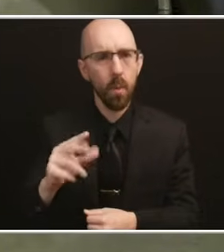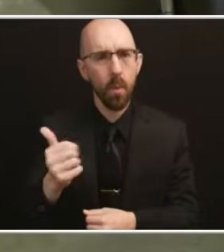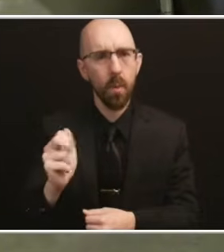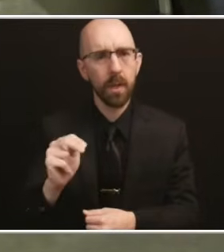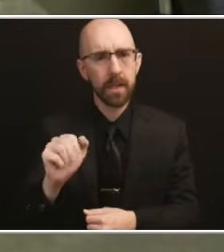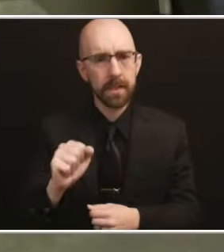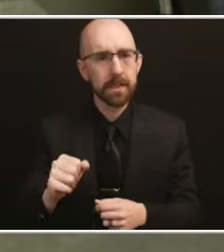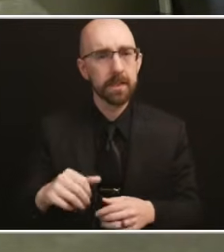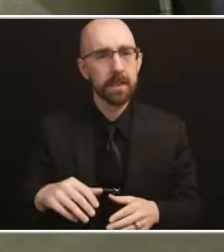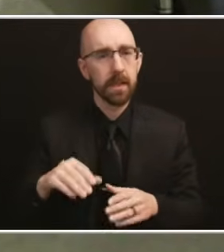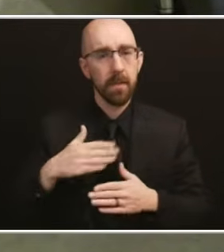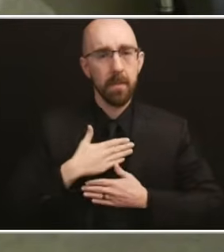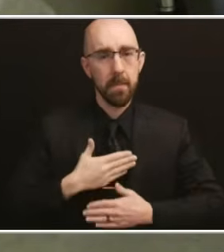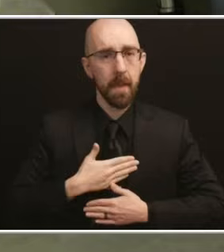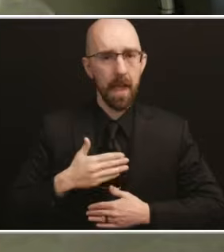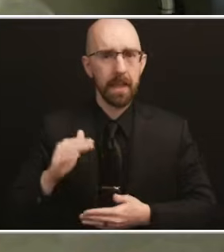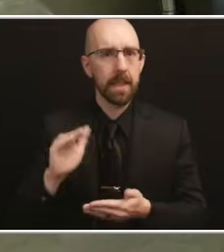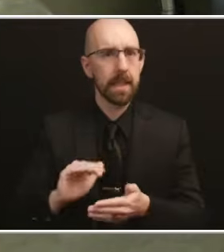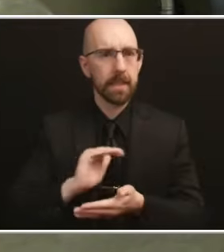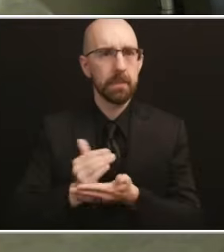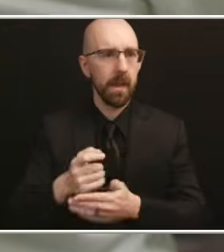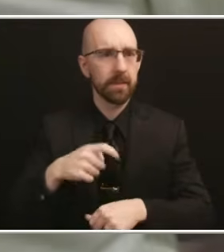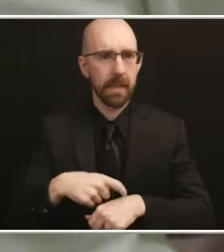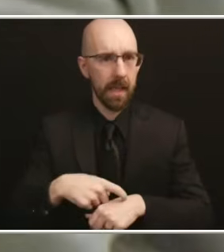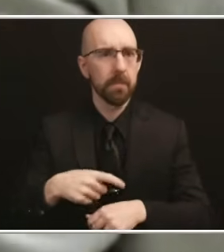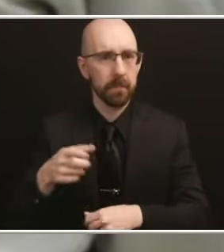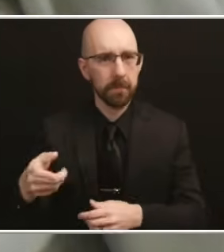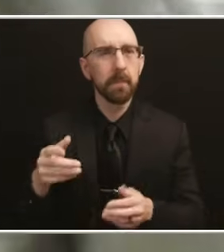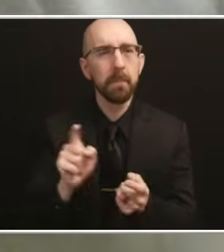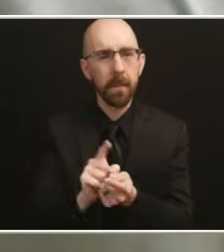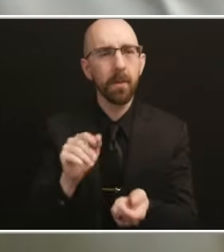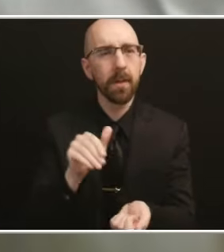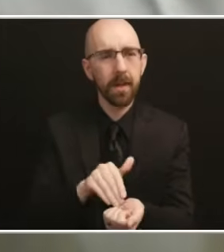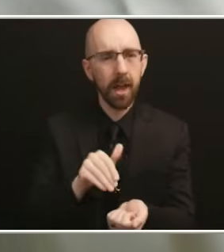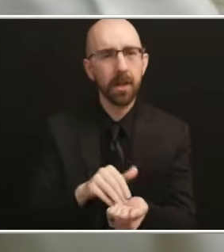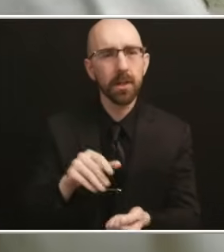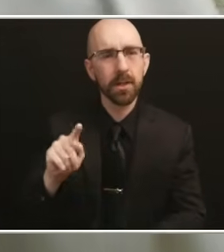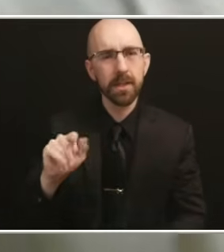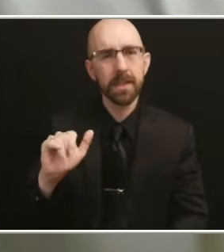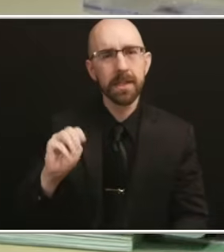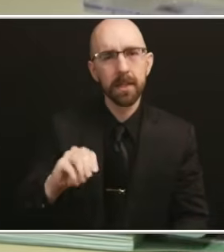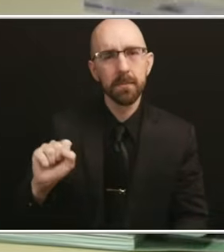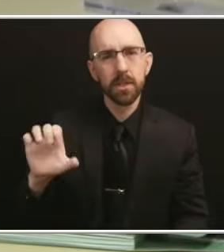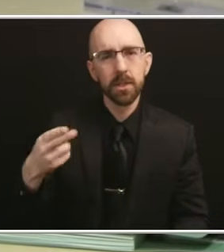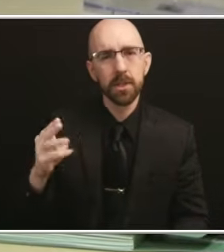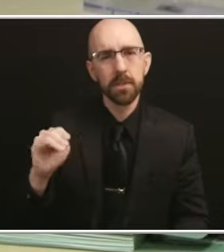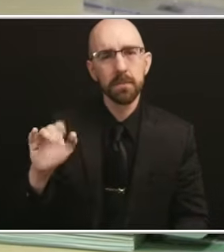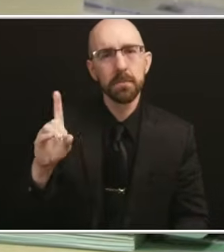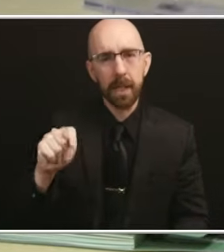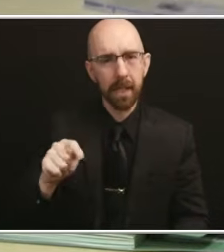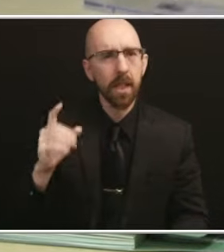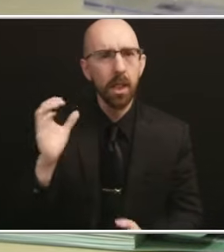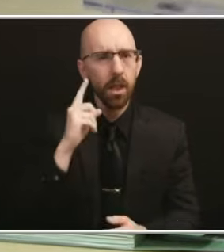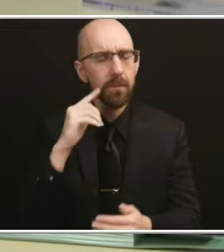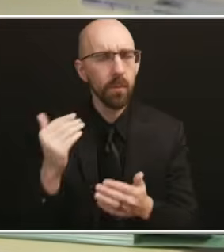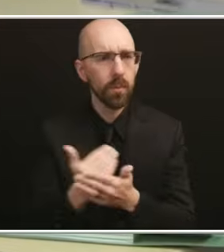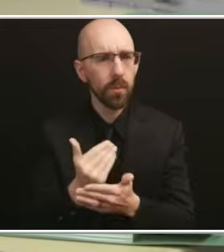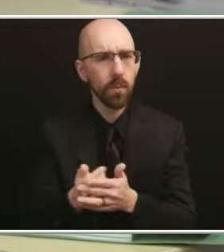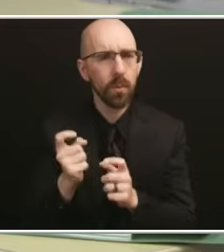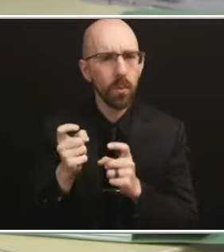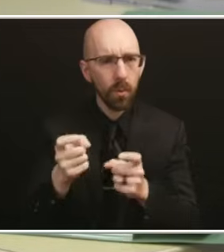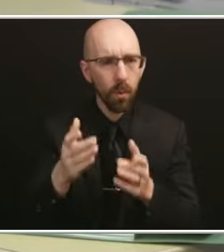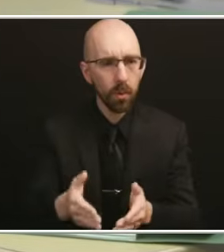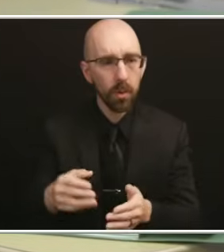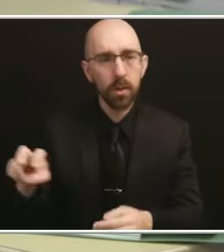possible. She met with transplant surgeon Dr. Tim Schmidt, and the search for a donor began. A transplant would mean this once